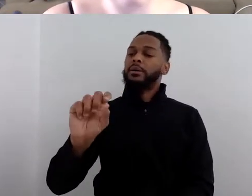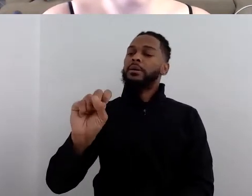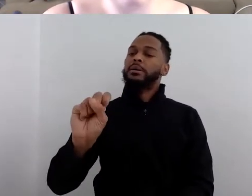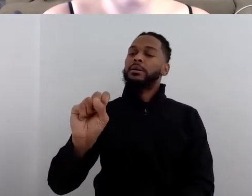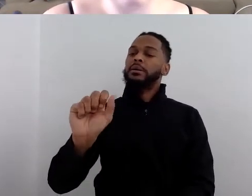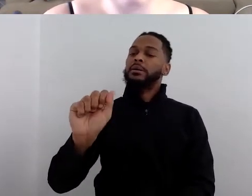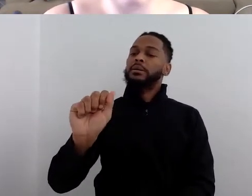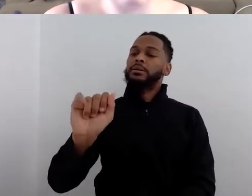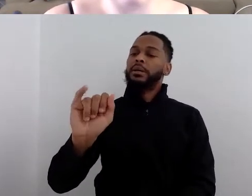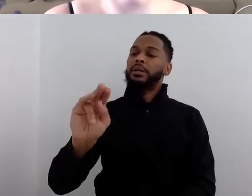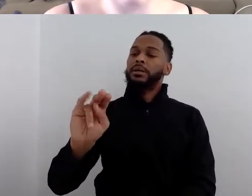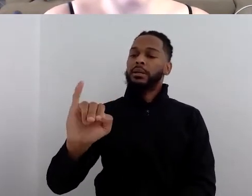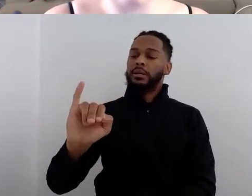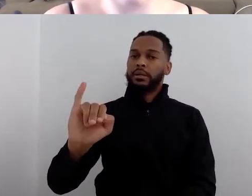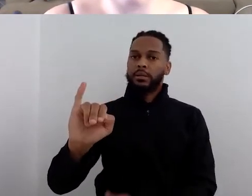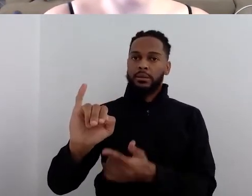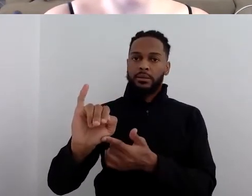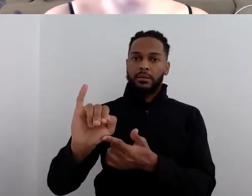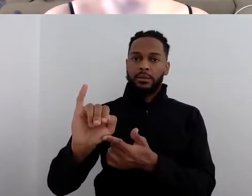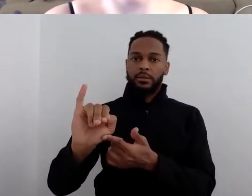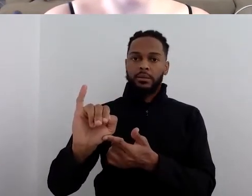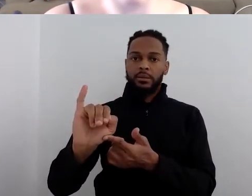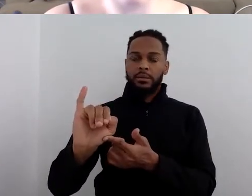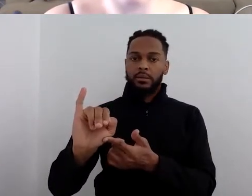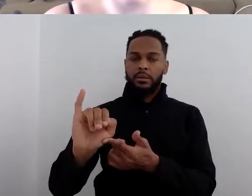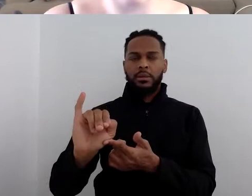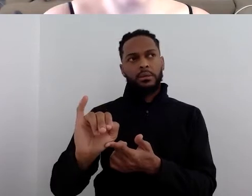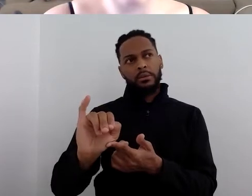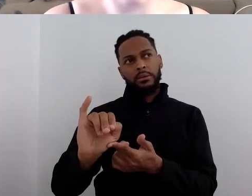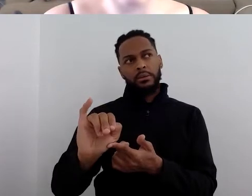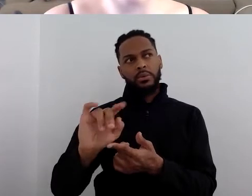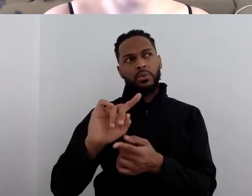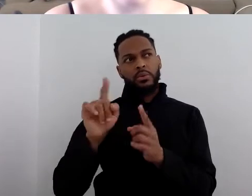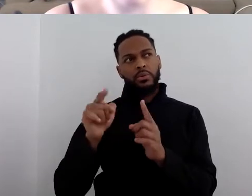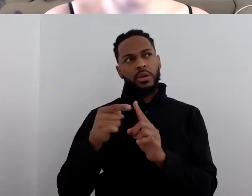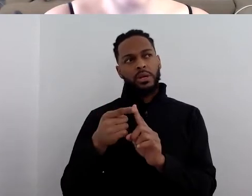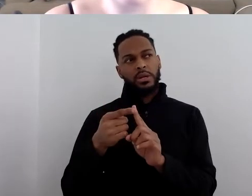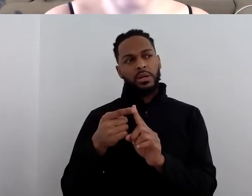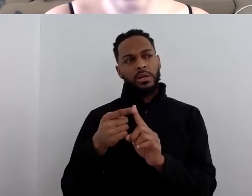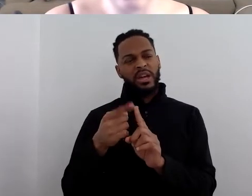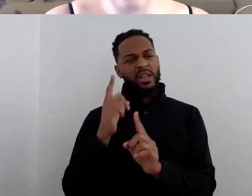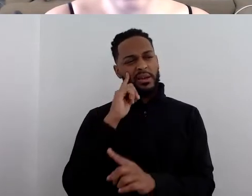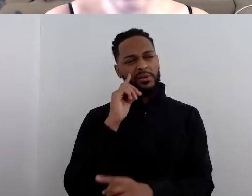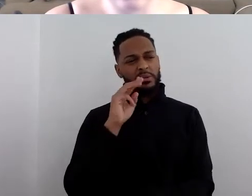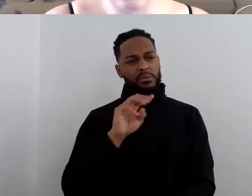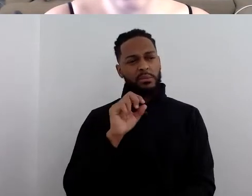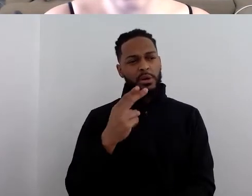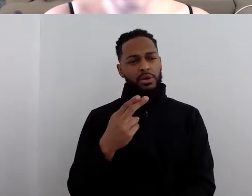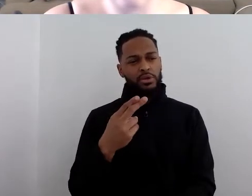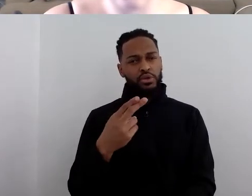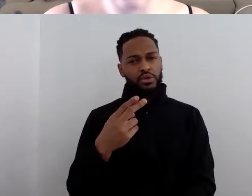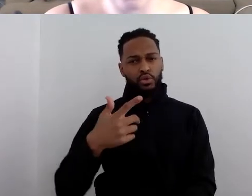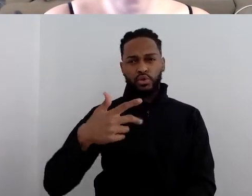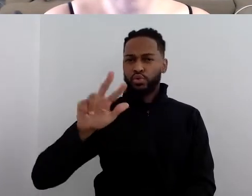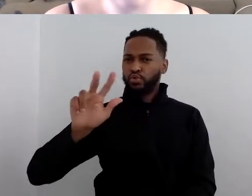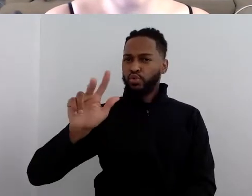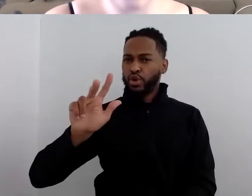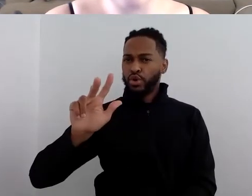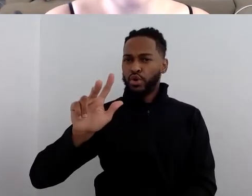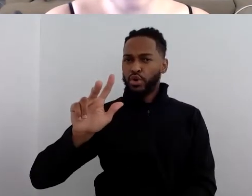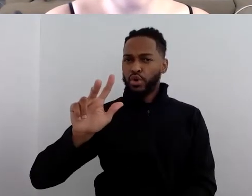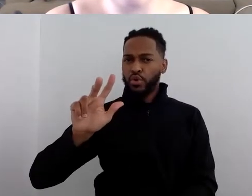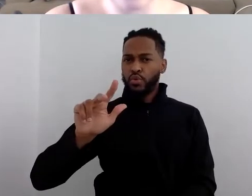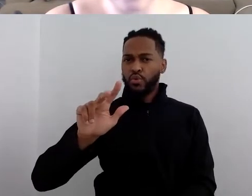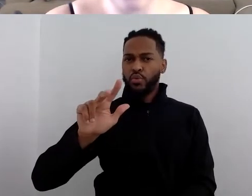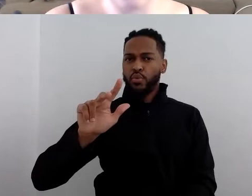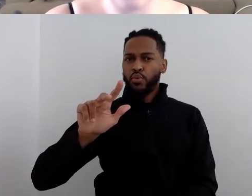But gosh, when did New York go on pause? That was like March 16th? No, March 23rd or something like that. New York